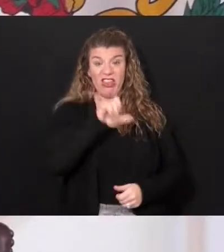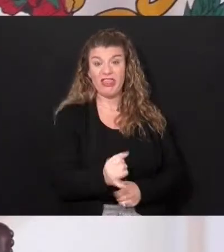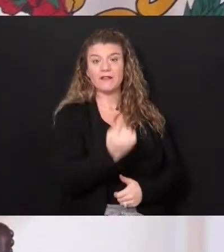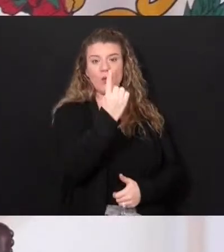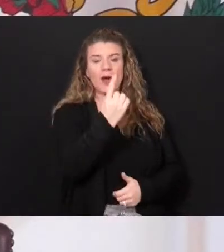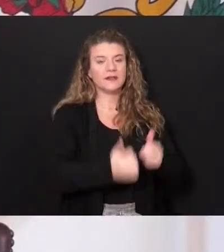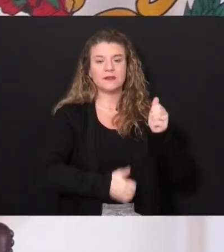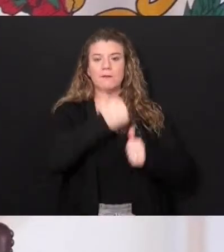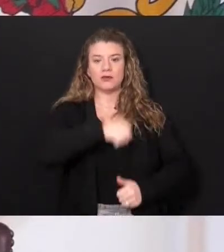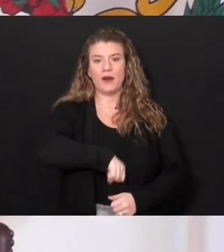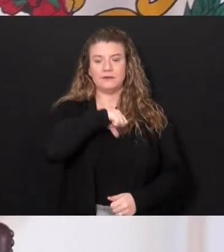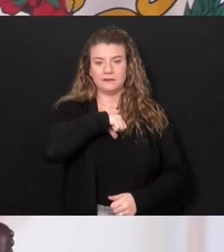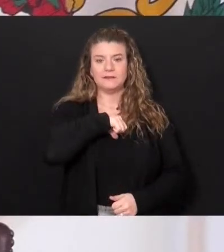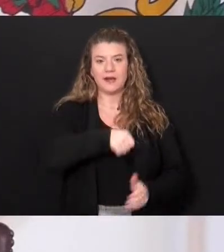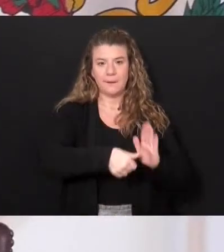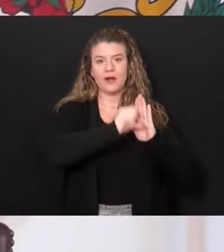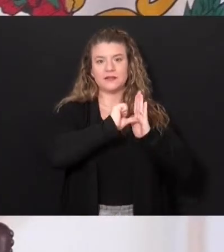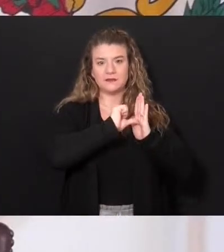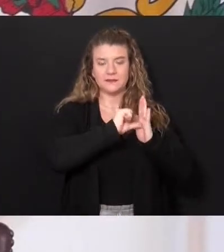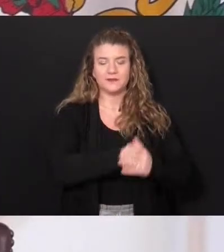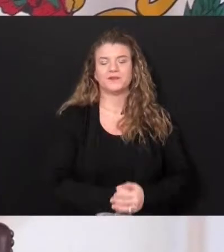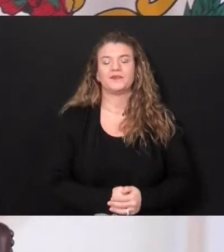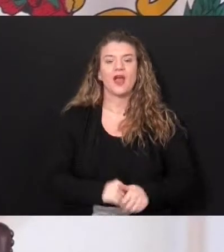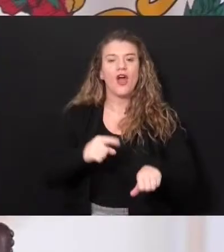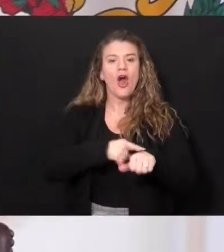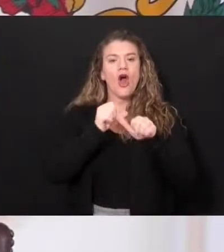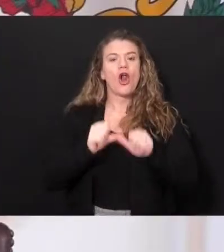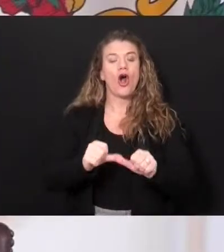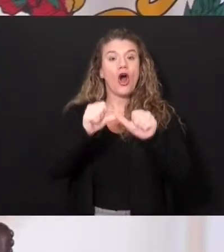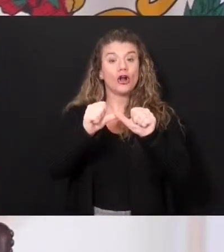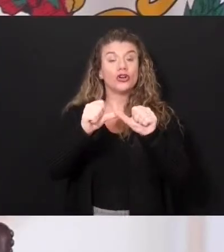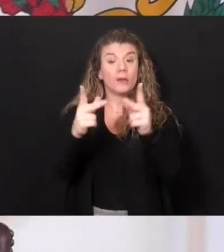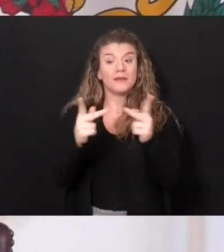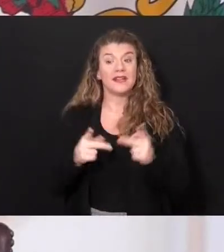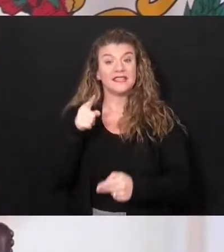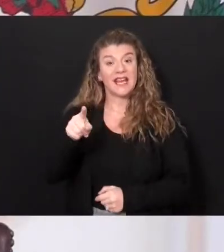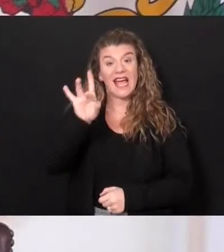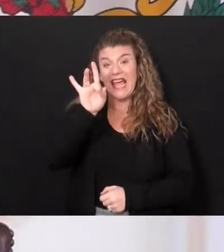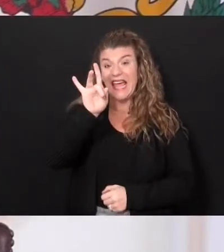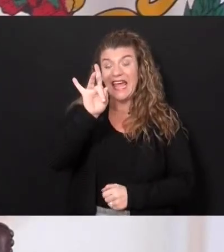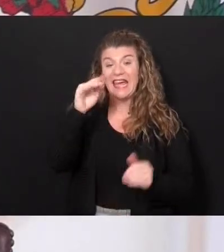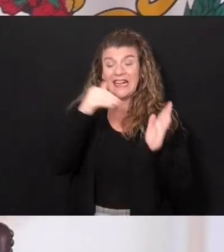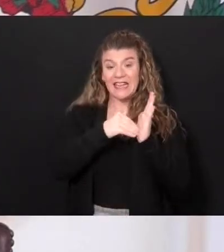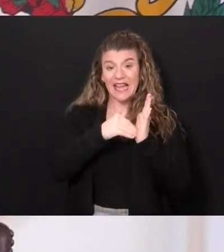As far as our long-term care facilities, there have been